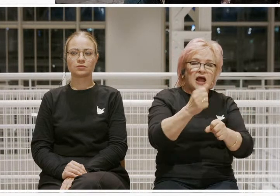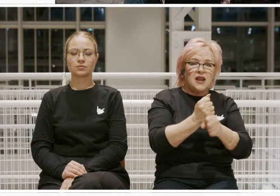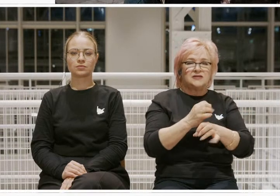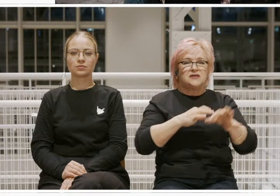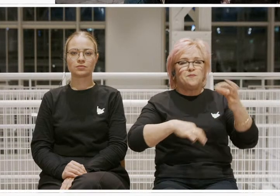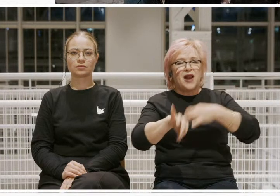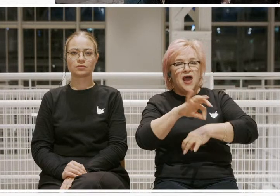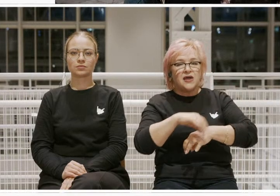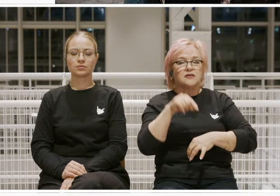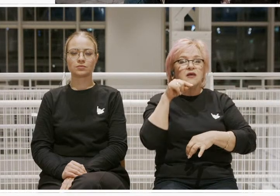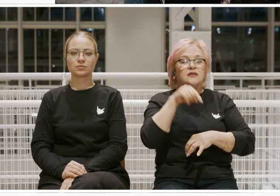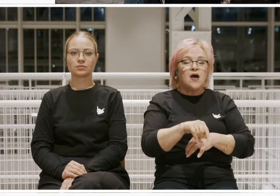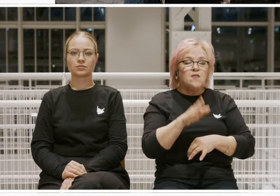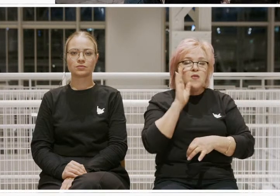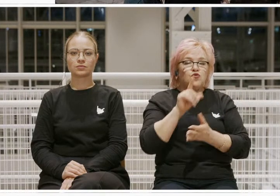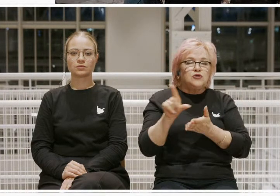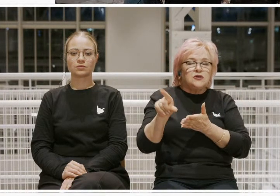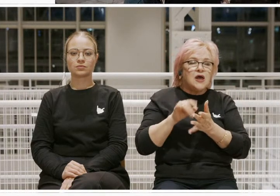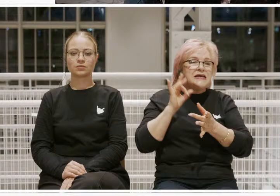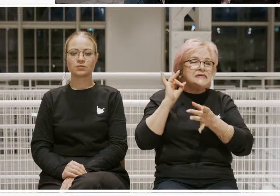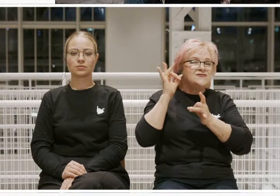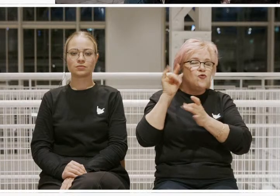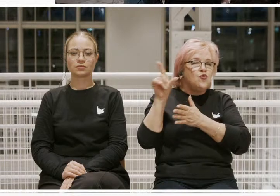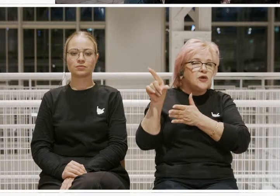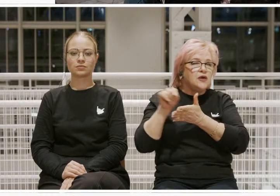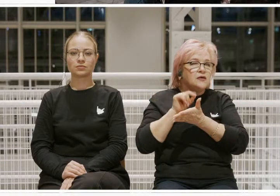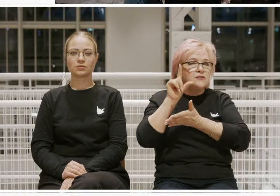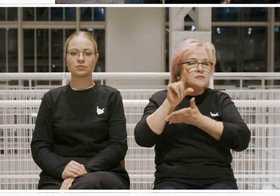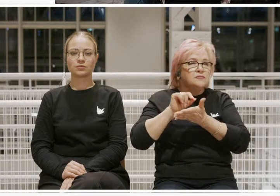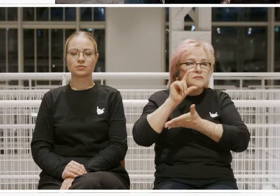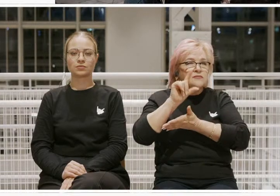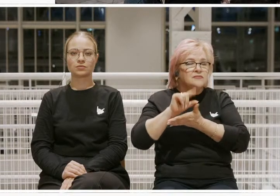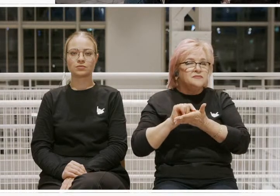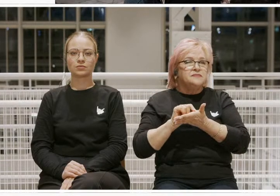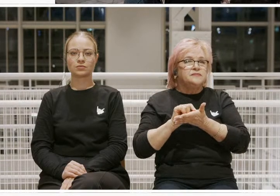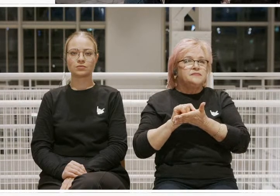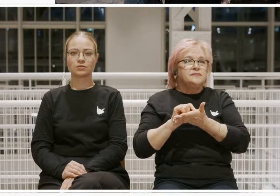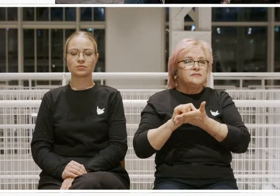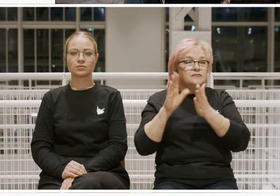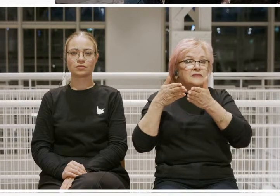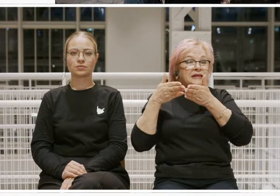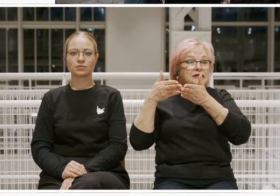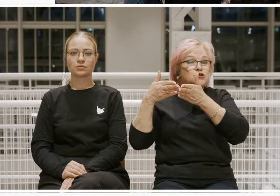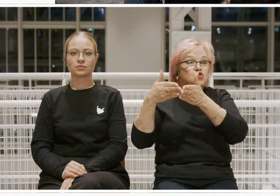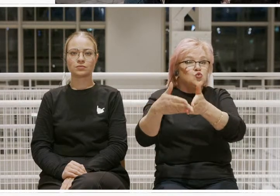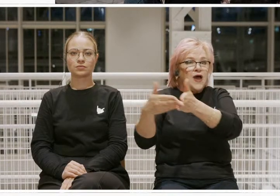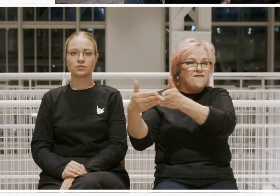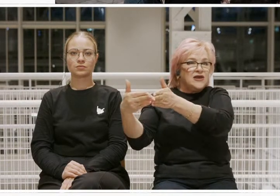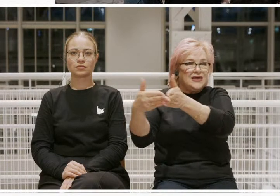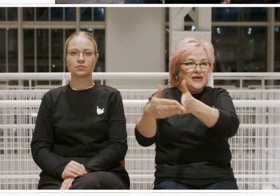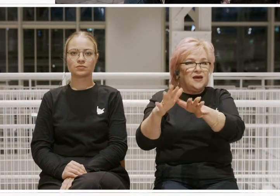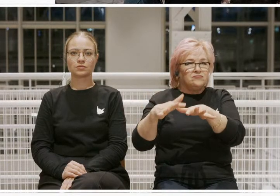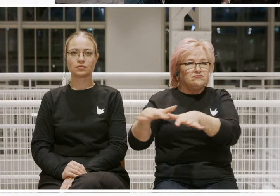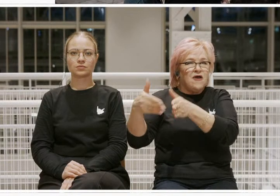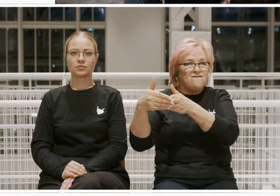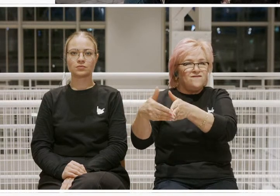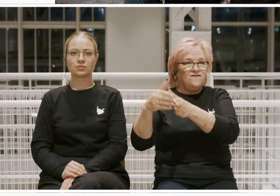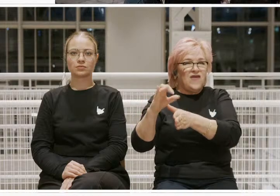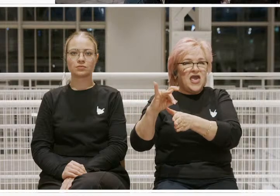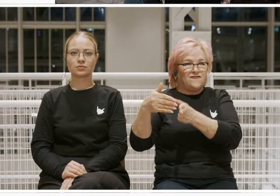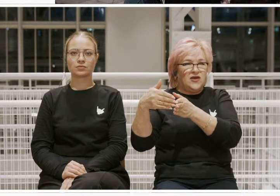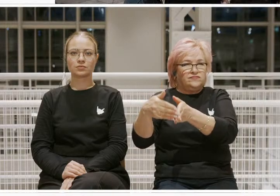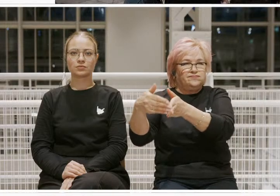the curators invited him to extend this project for Istanbul Biennial. And he came